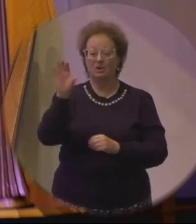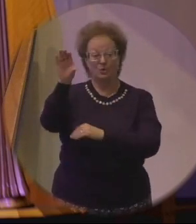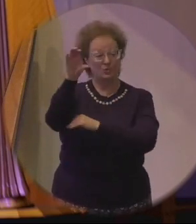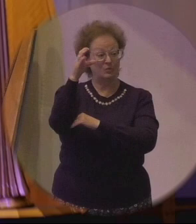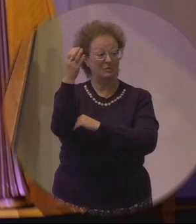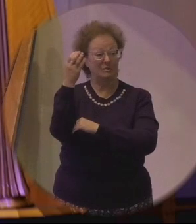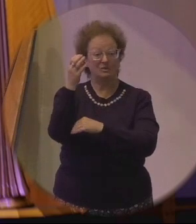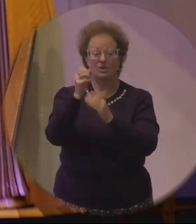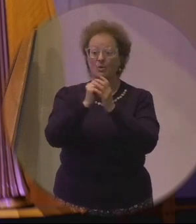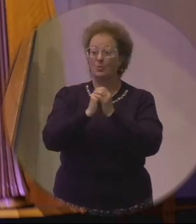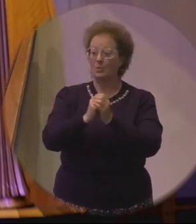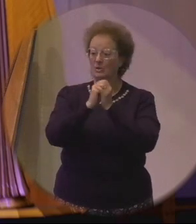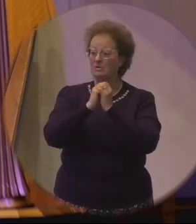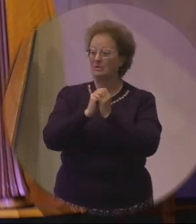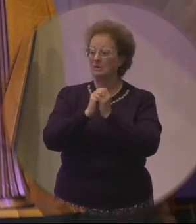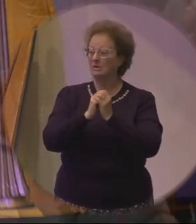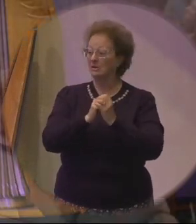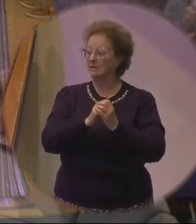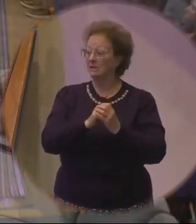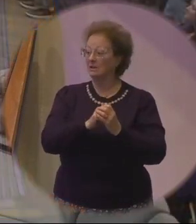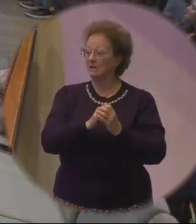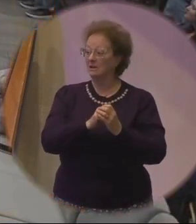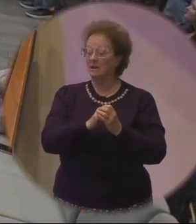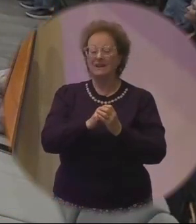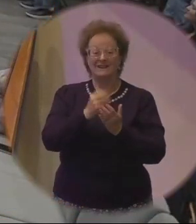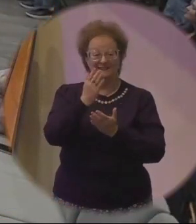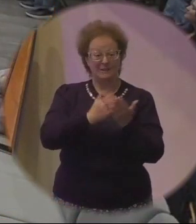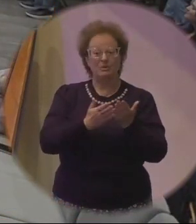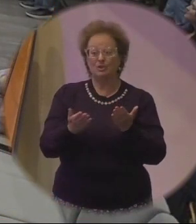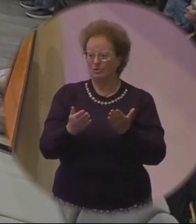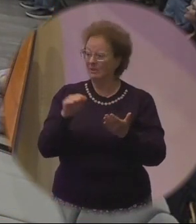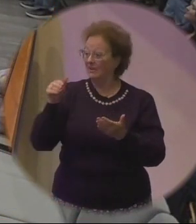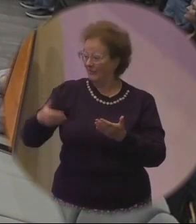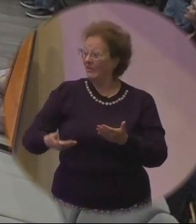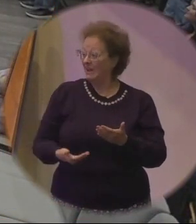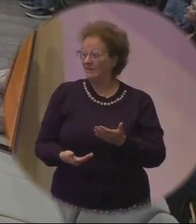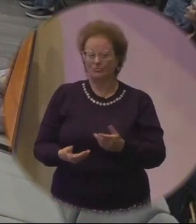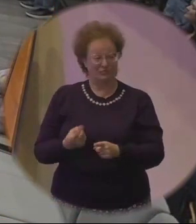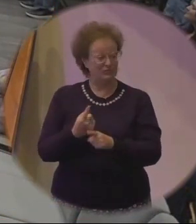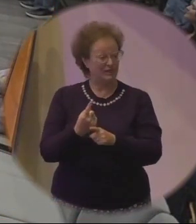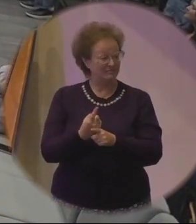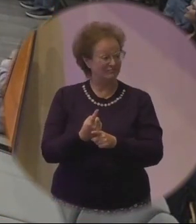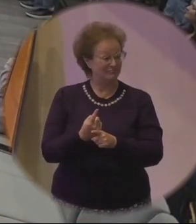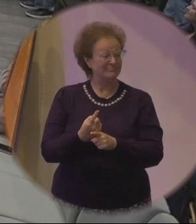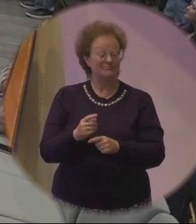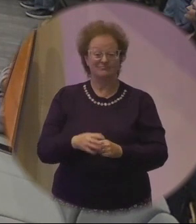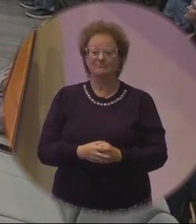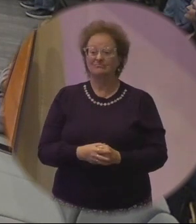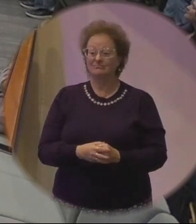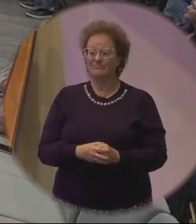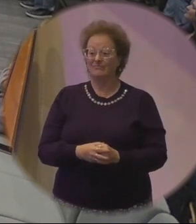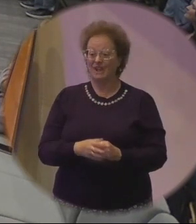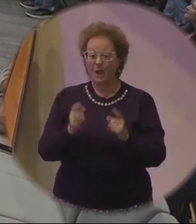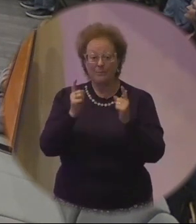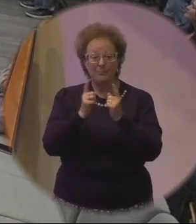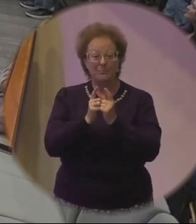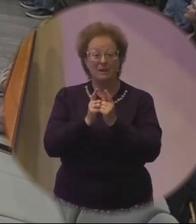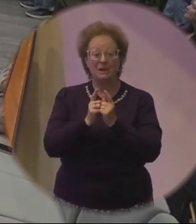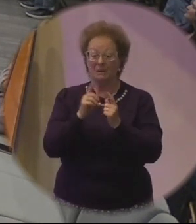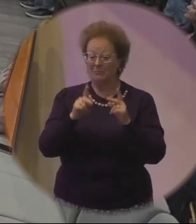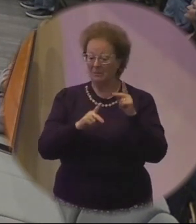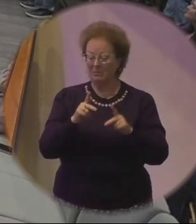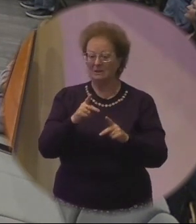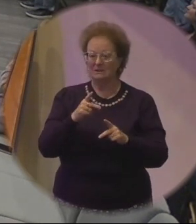worship services and Christmas events because some of you invited them. It was neat to meet some of those people who said,